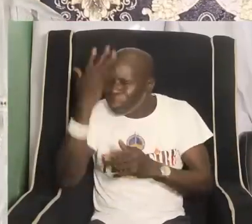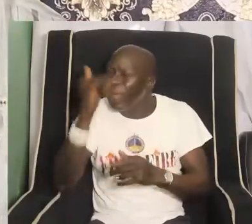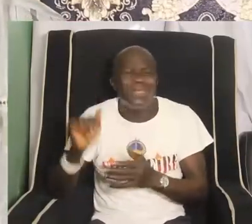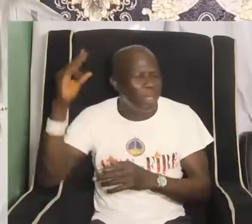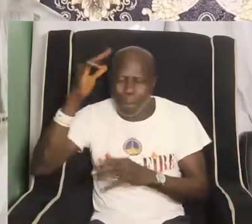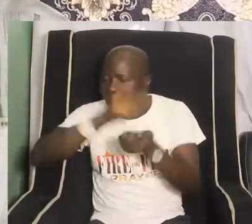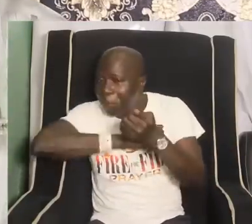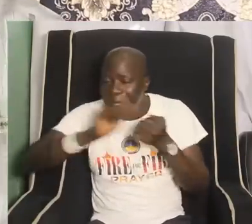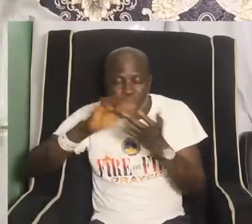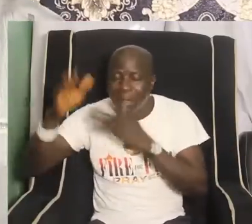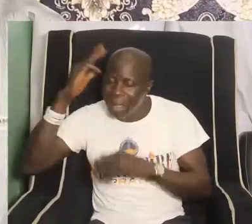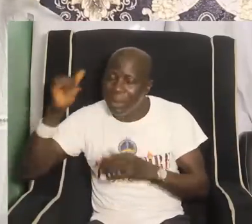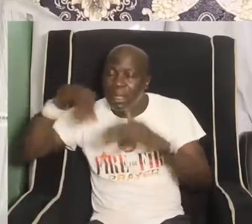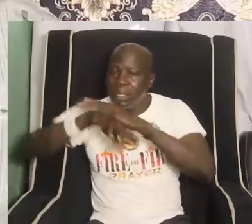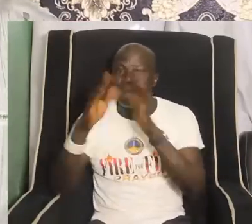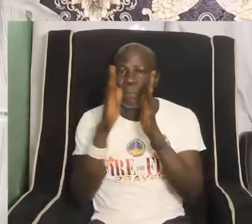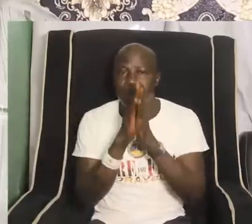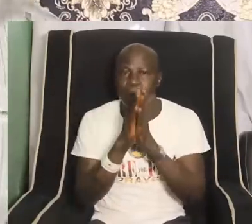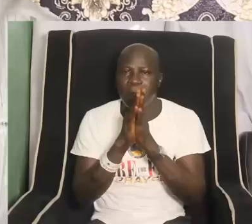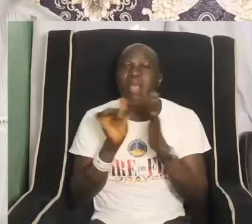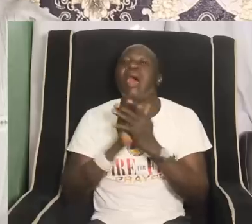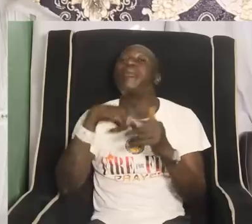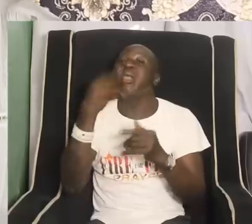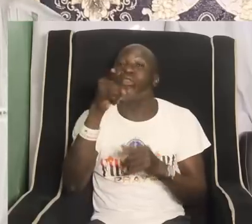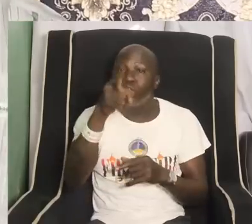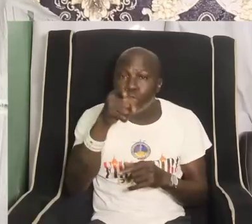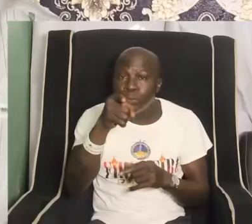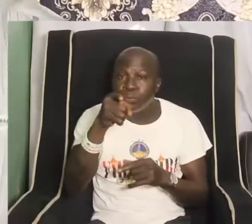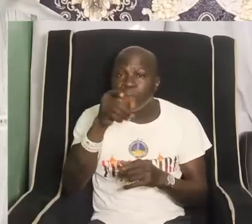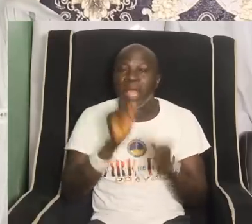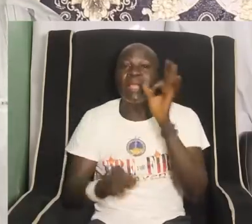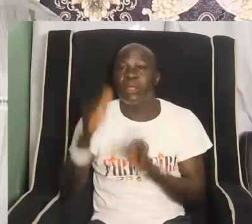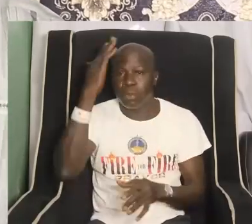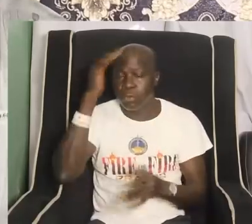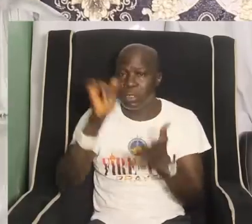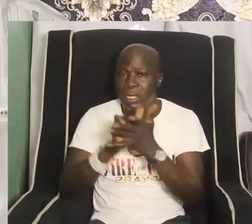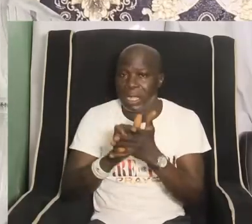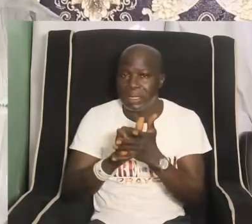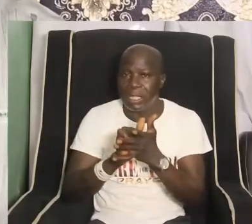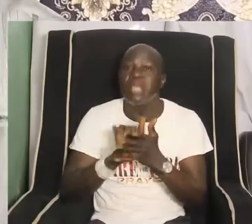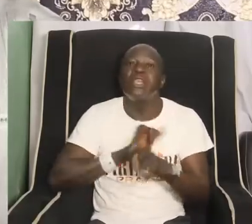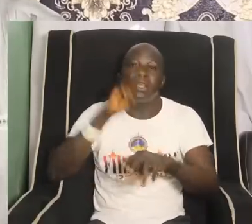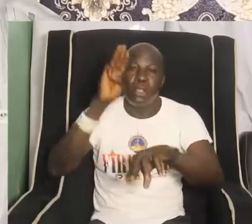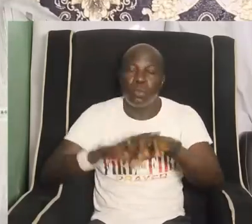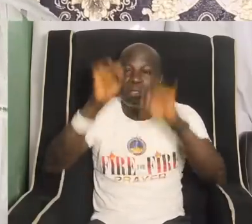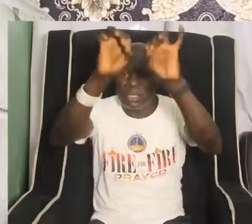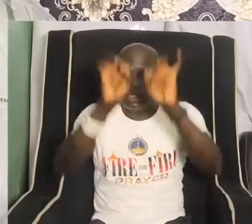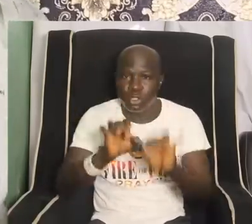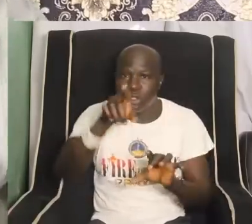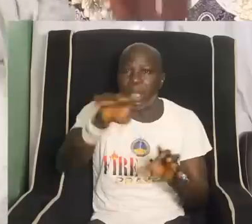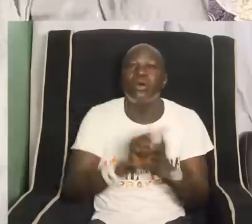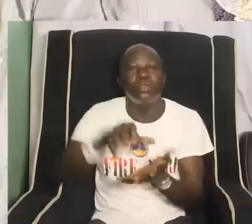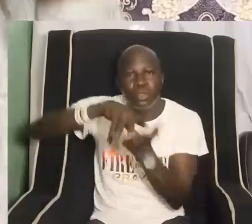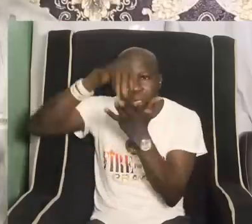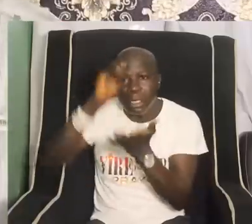That is part of my experience. In prayer, I will tell you, and I know that it will teach